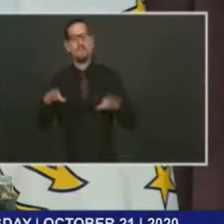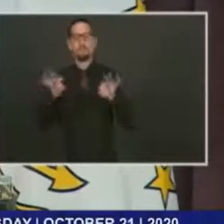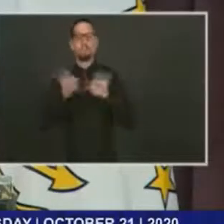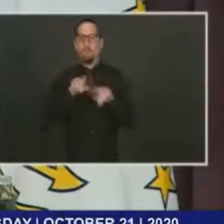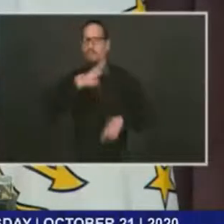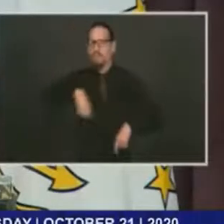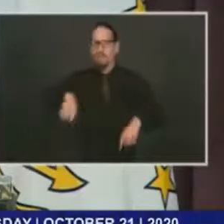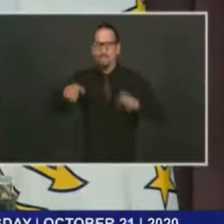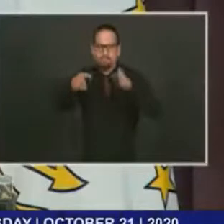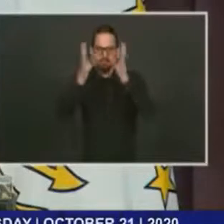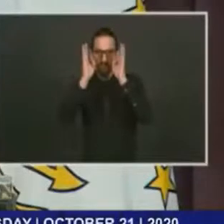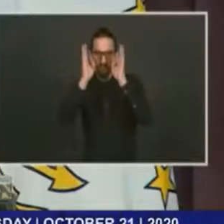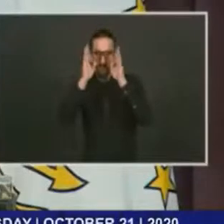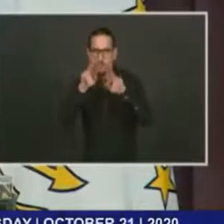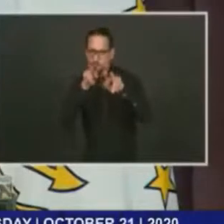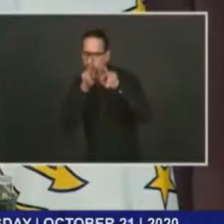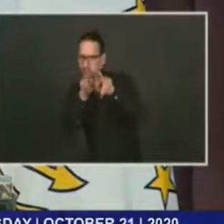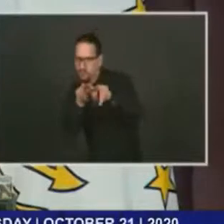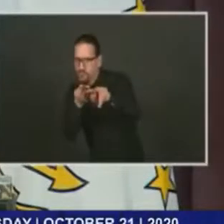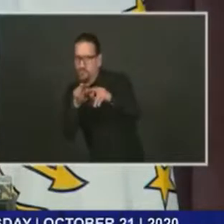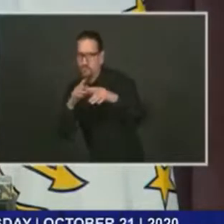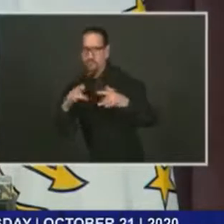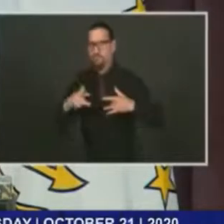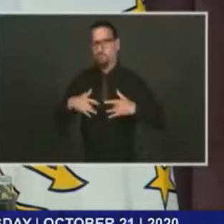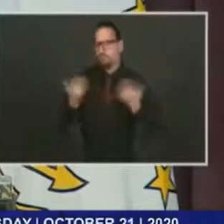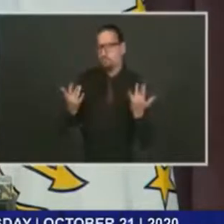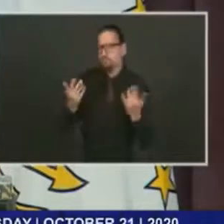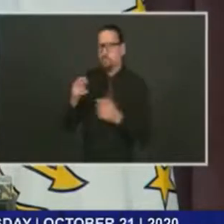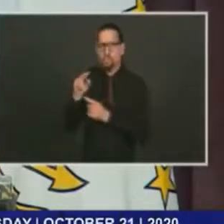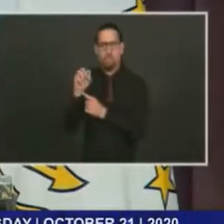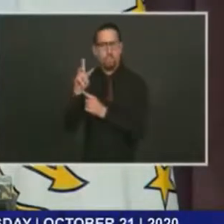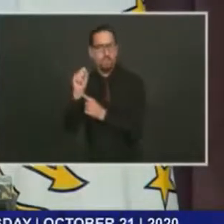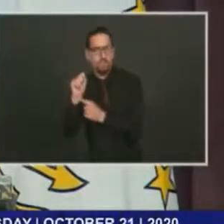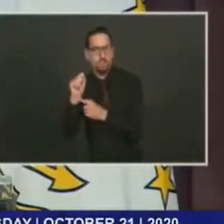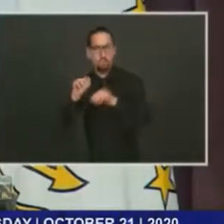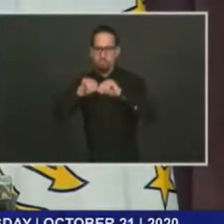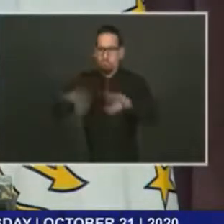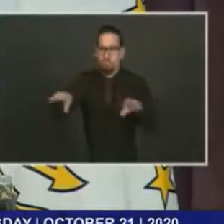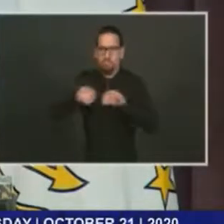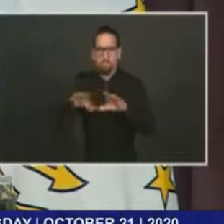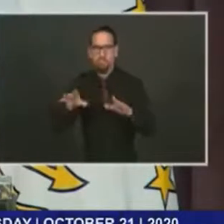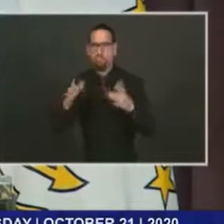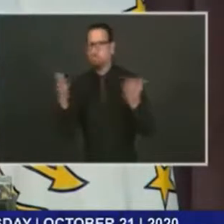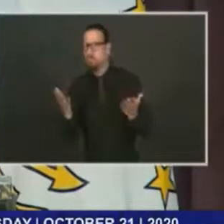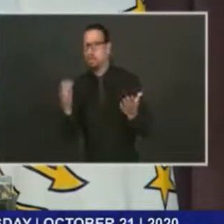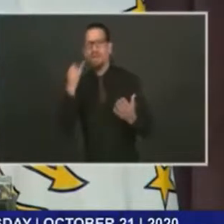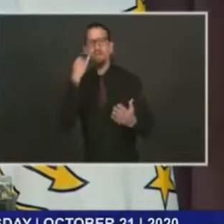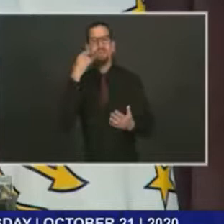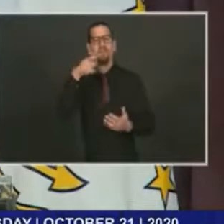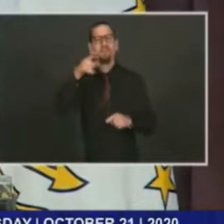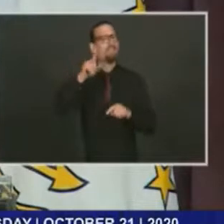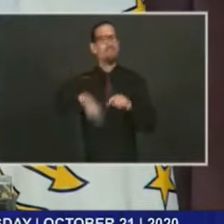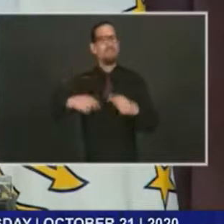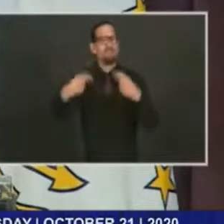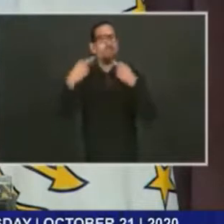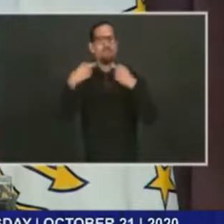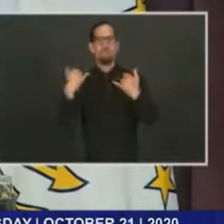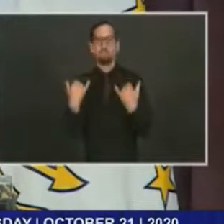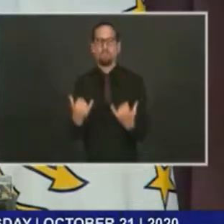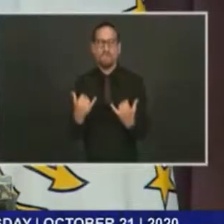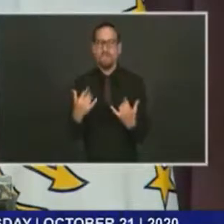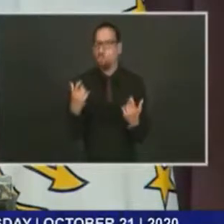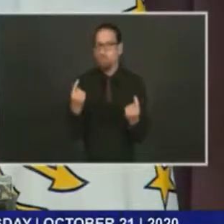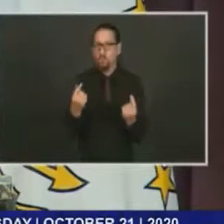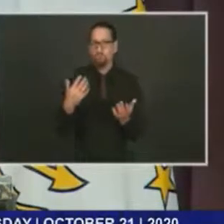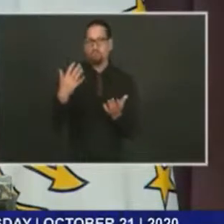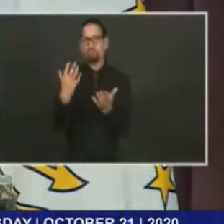So tune in at 1 o'clock on Wednesdays if you can. If you can't, please sign up for a daily email at governor.ri.gov.